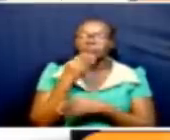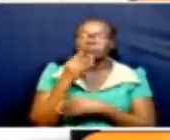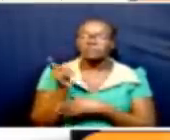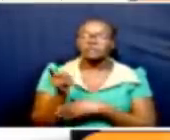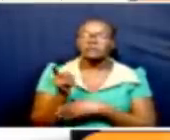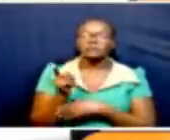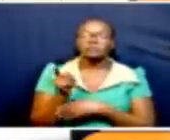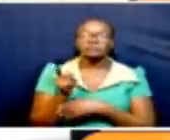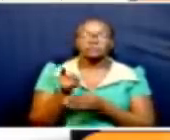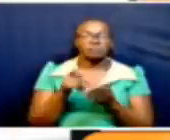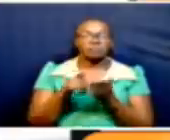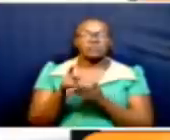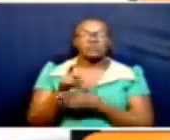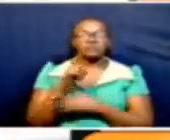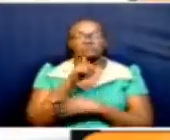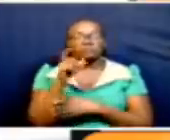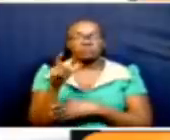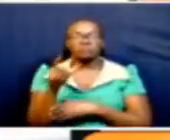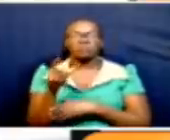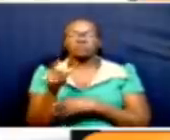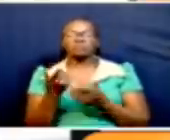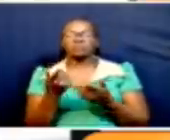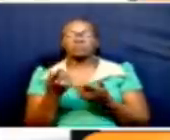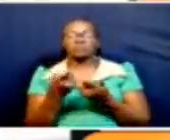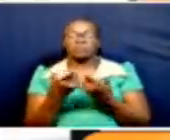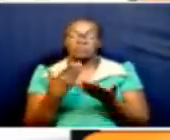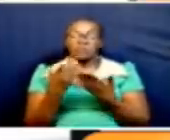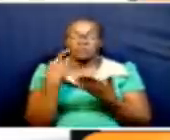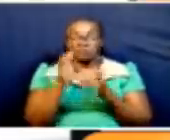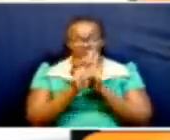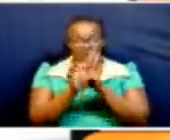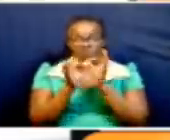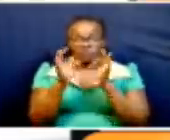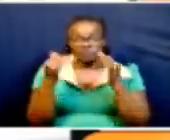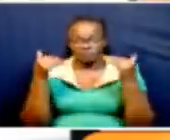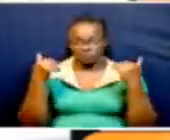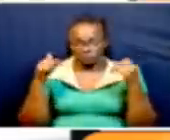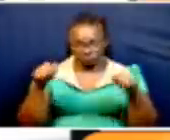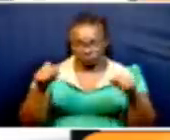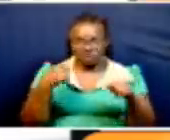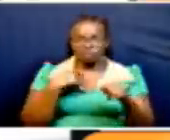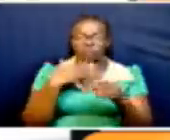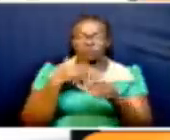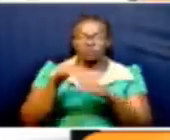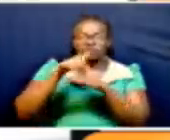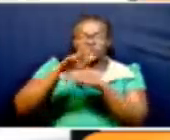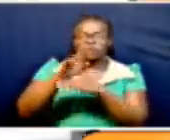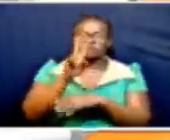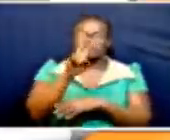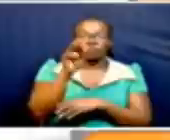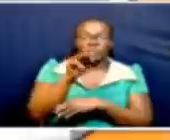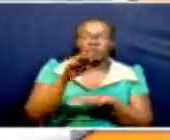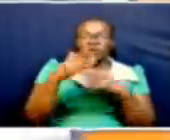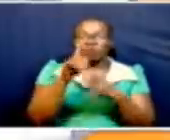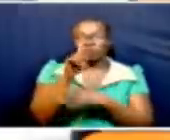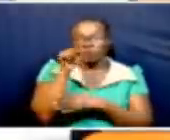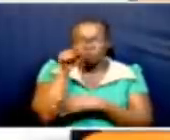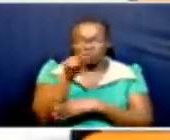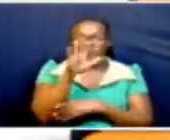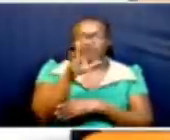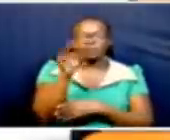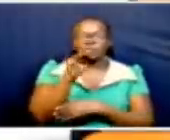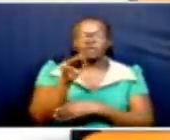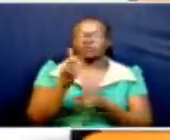of this. For example, if today I want to send 2 million or 1.5 million to Mheshimiwa Babu